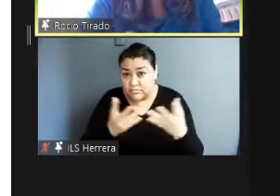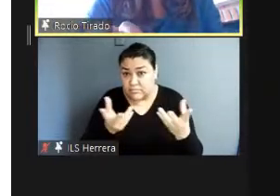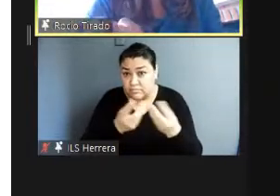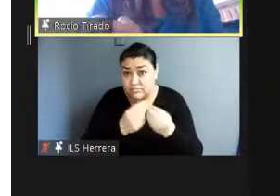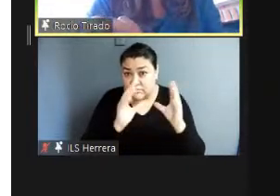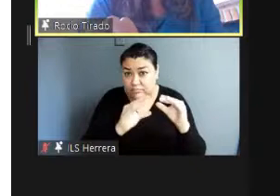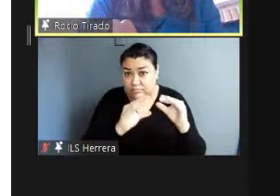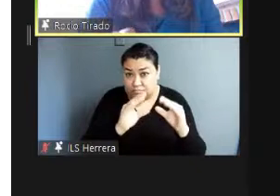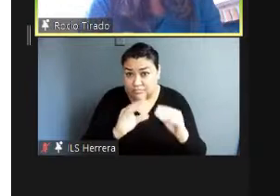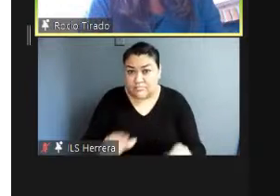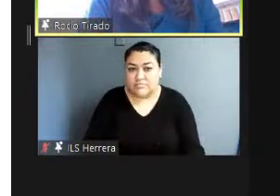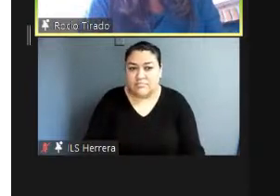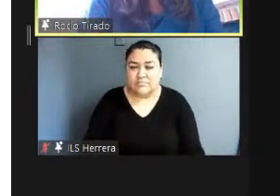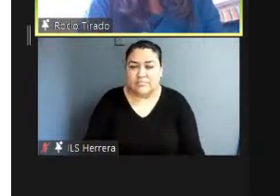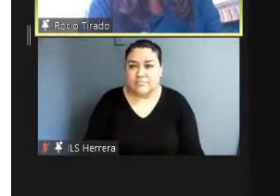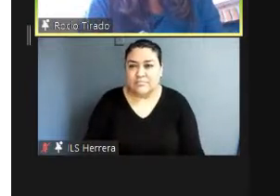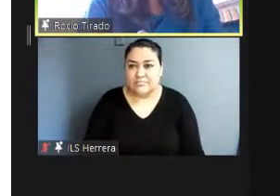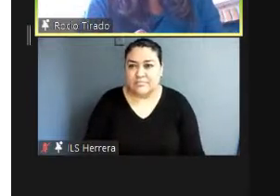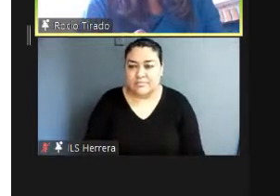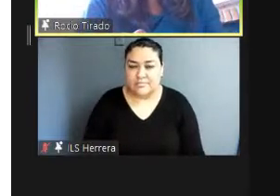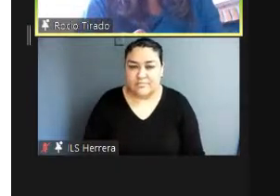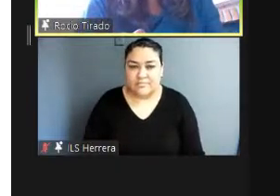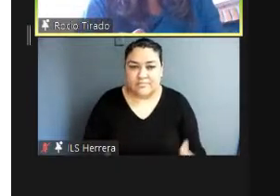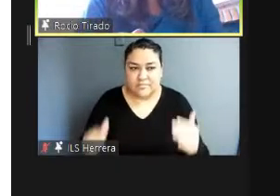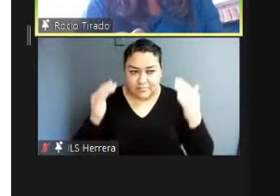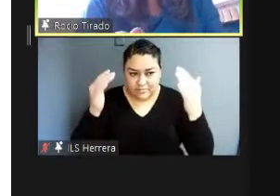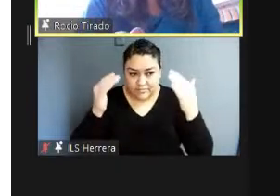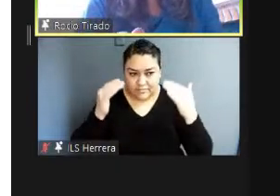and mortality causes.